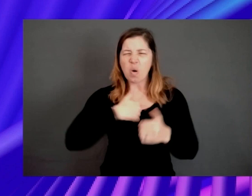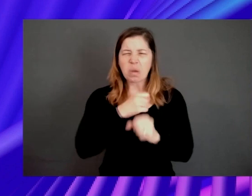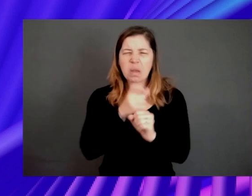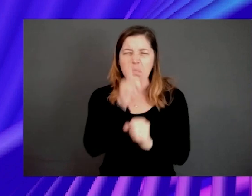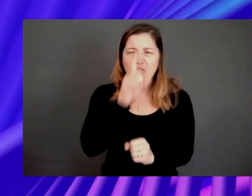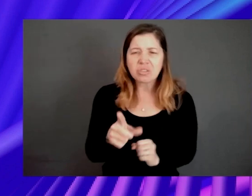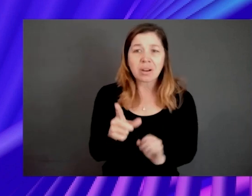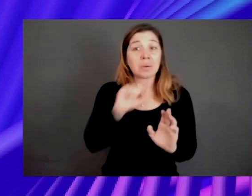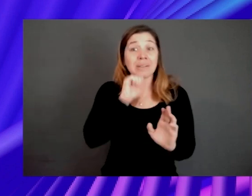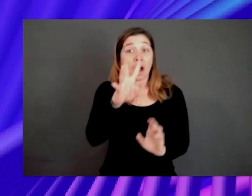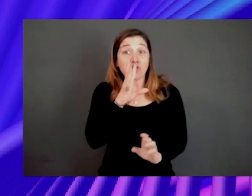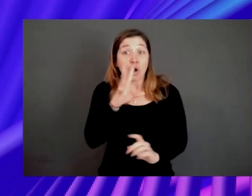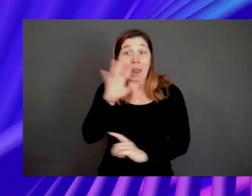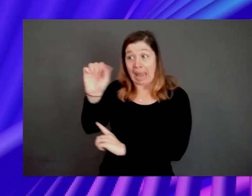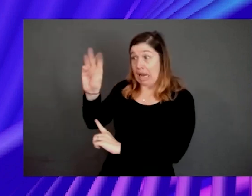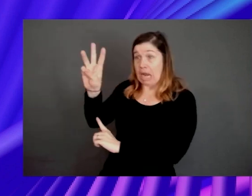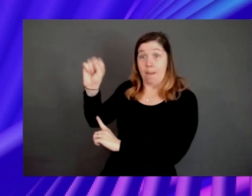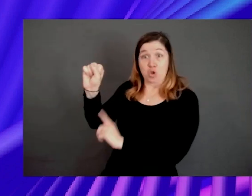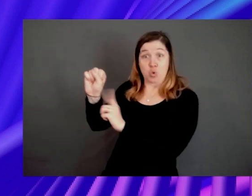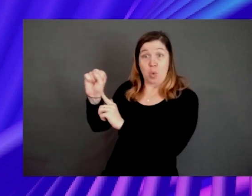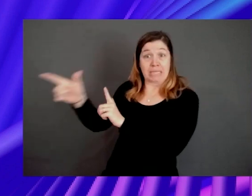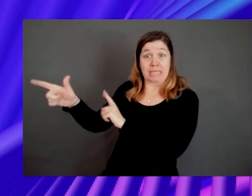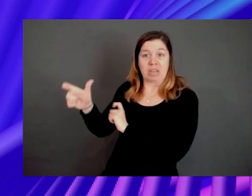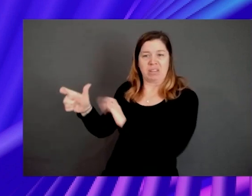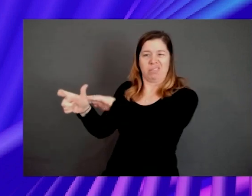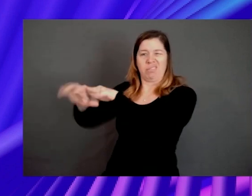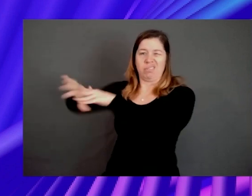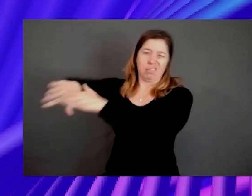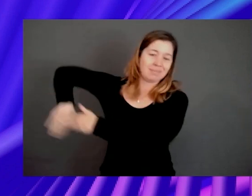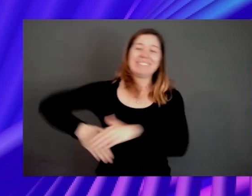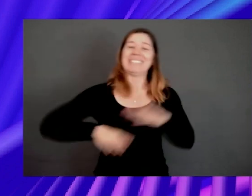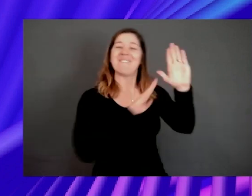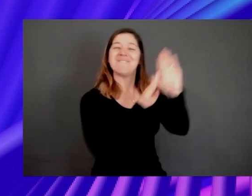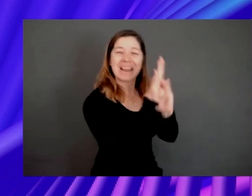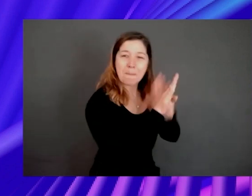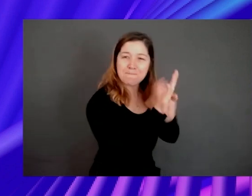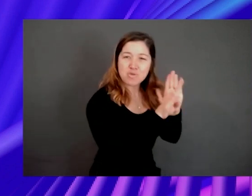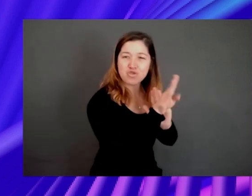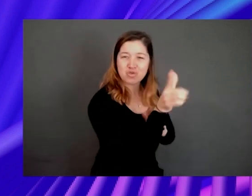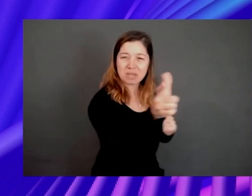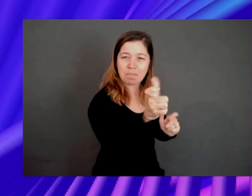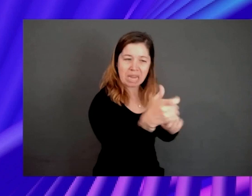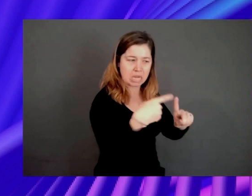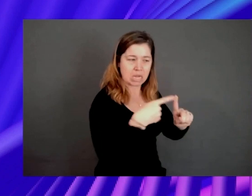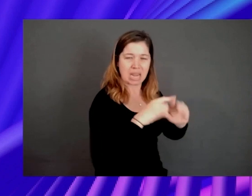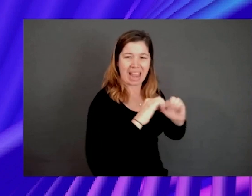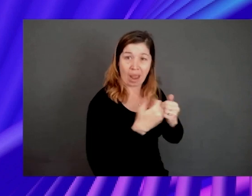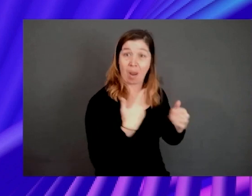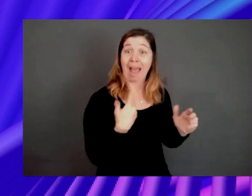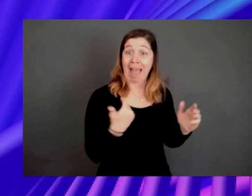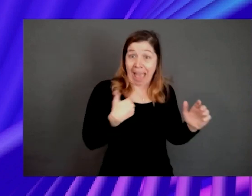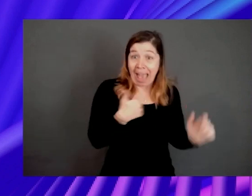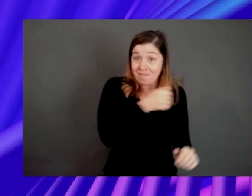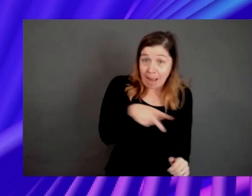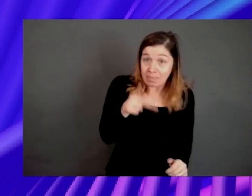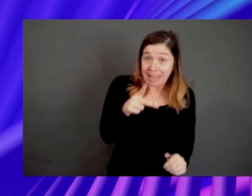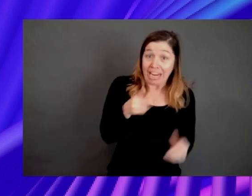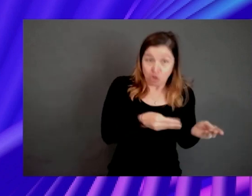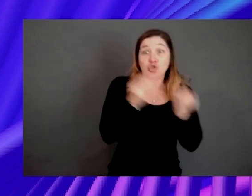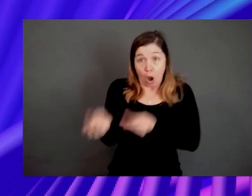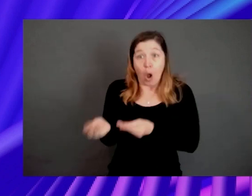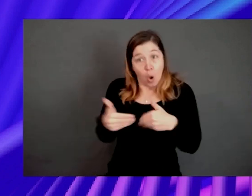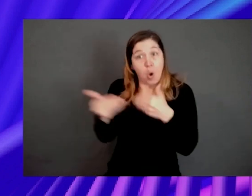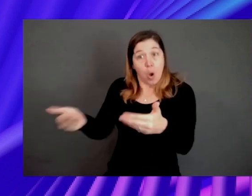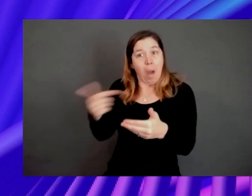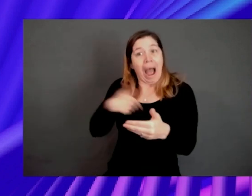speak, but how in developer speak? Like, I have an application, get it over there, right? And then I will learn AWS as I'm going, and I'll take advantage